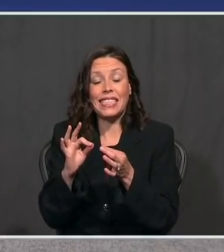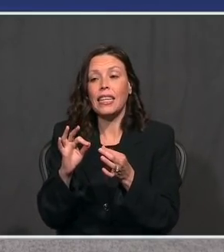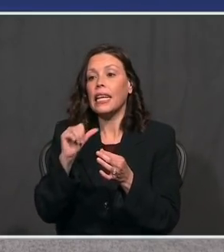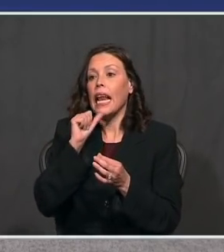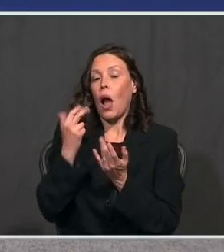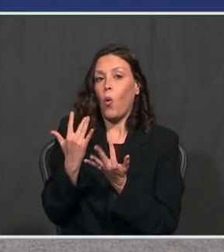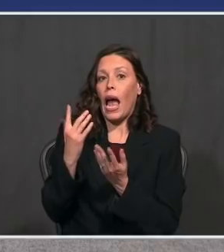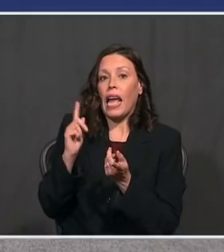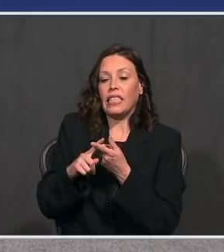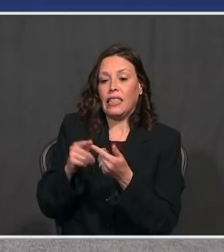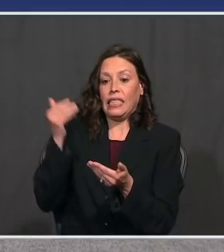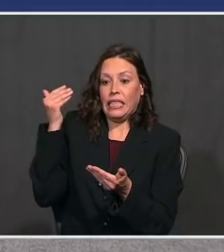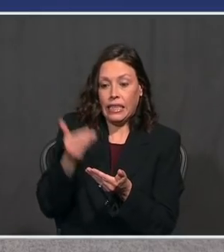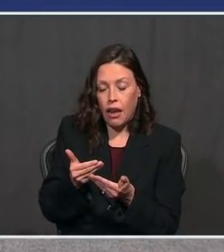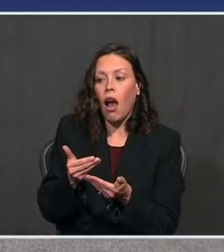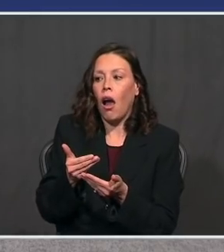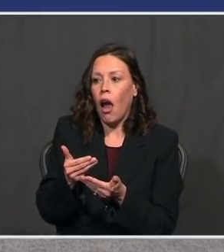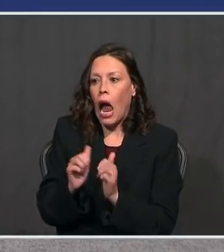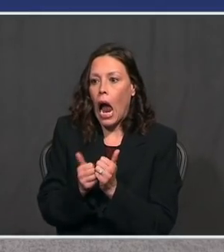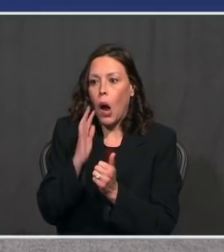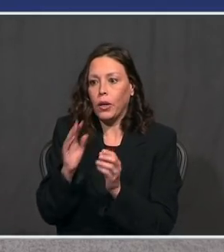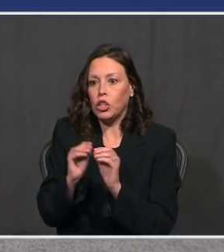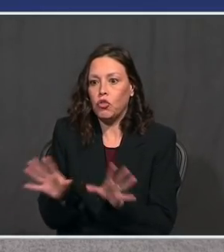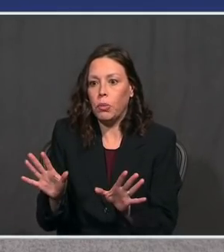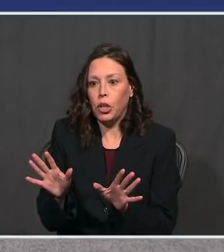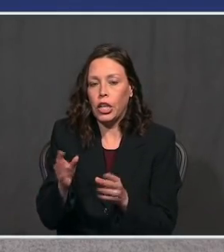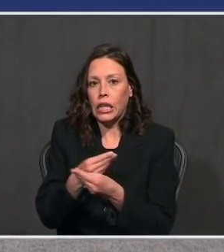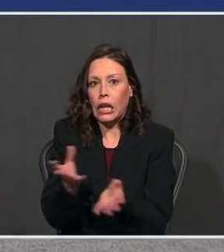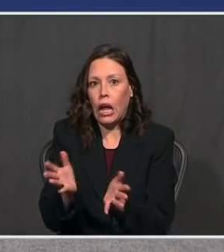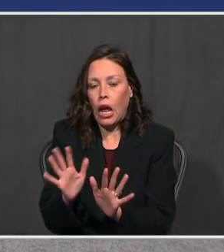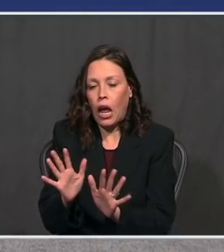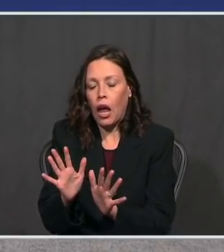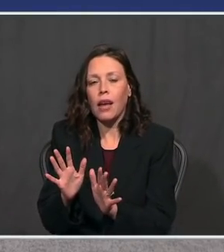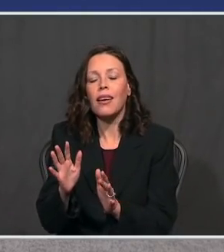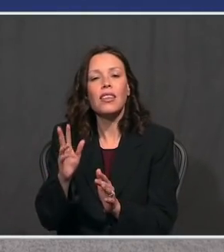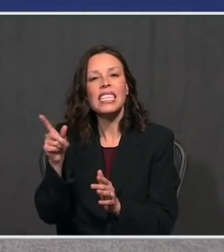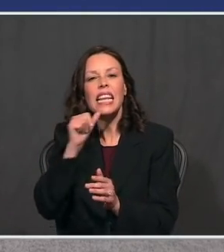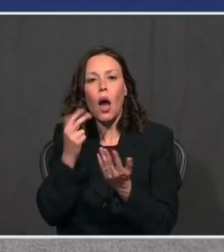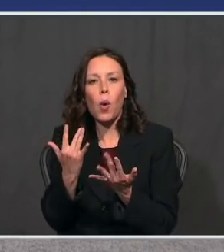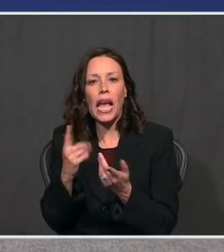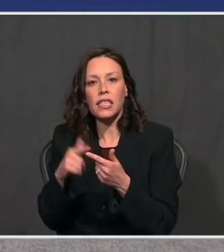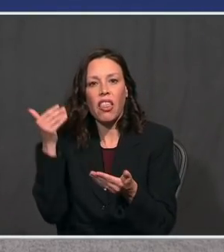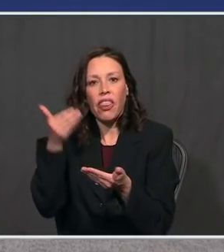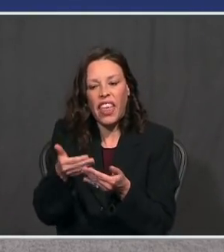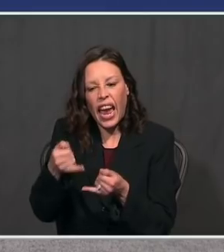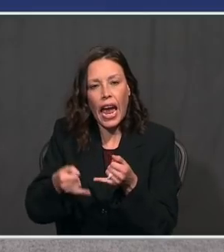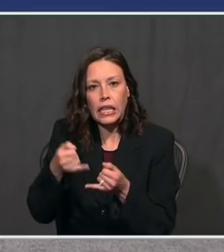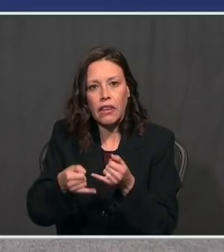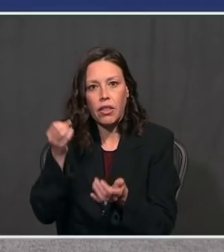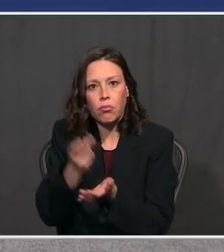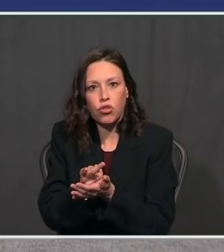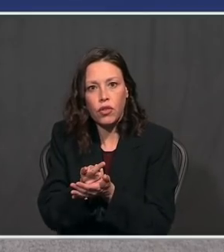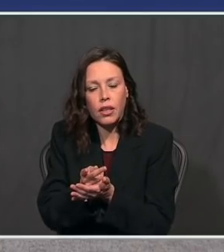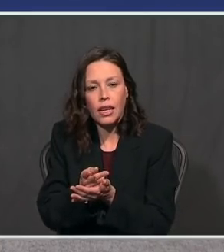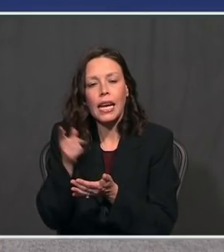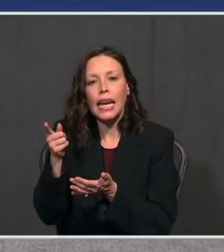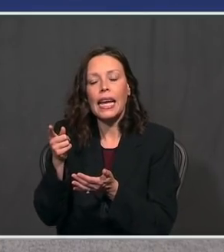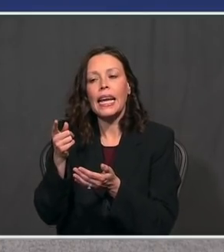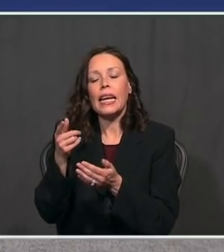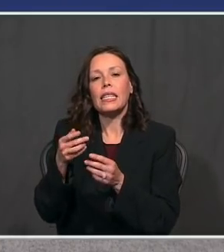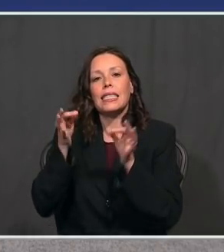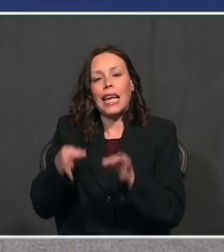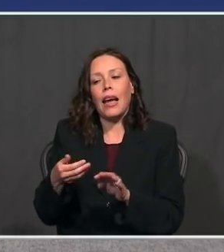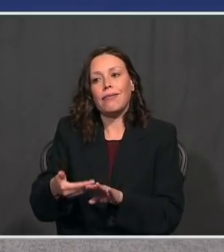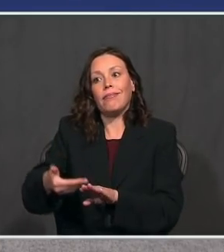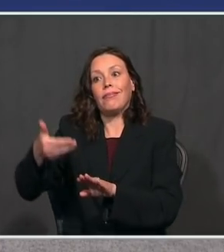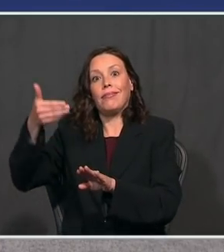waiting till the very end to decide how you're going to distribute the vaccine, instead of waiting till the end to decide that you're going to manufacture large amounts of